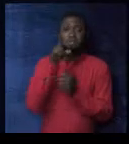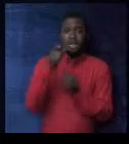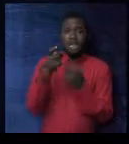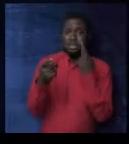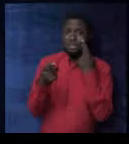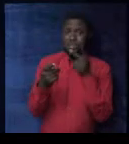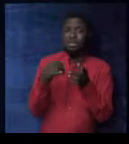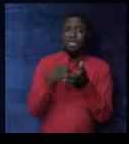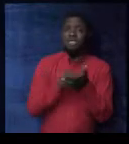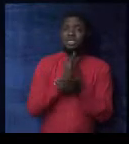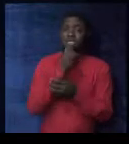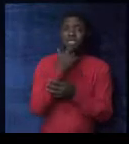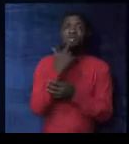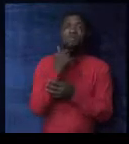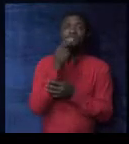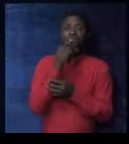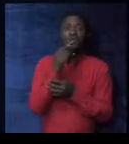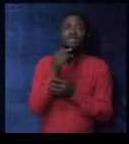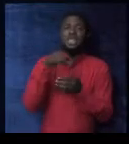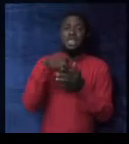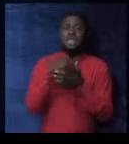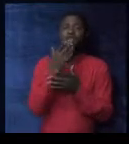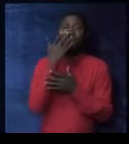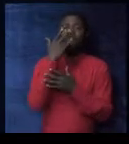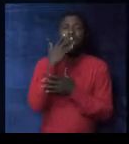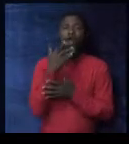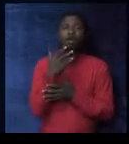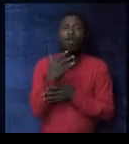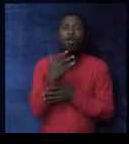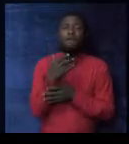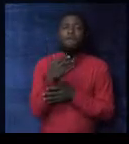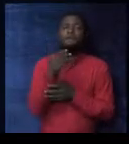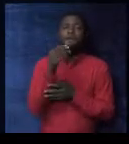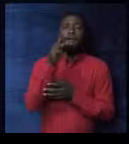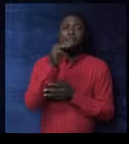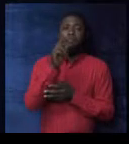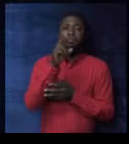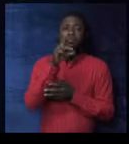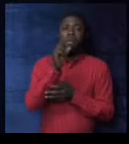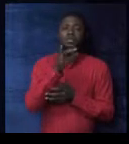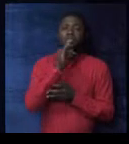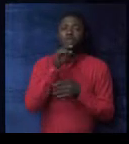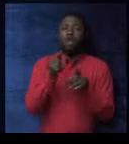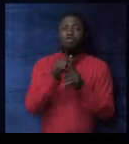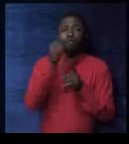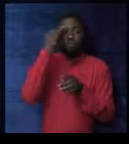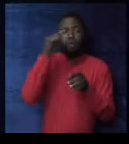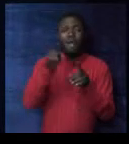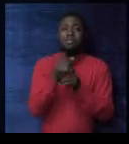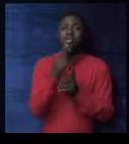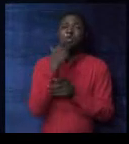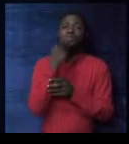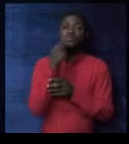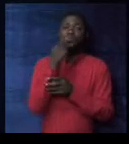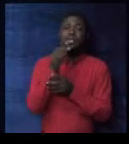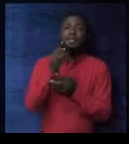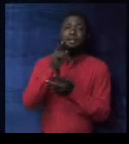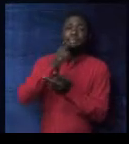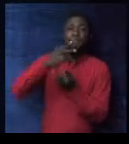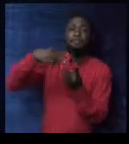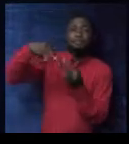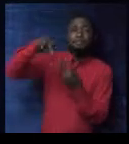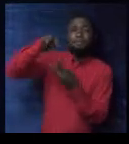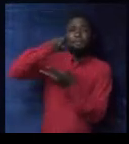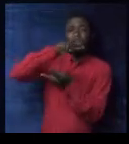here, so it is red in color. So Mars is also known as red planet because it